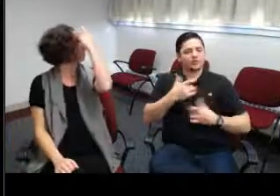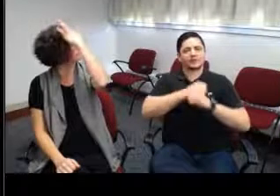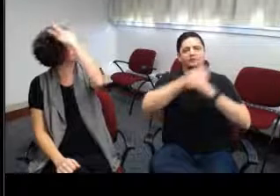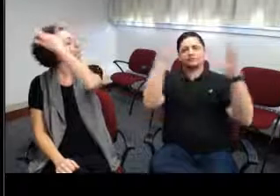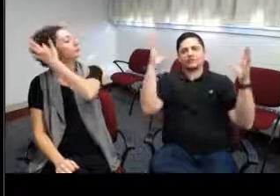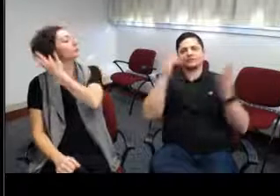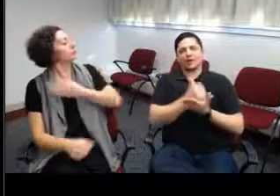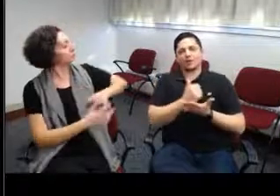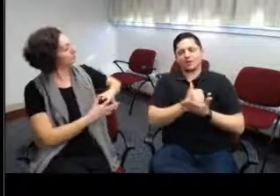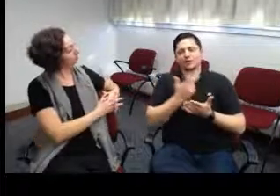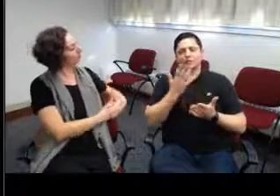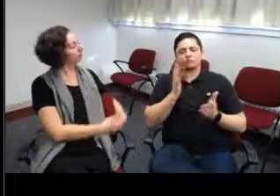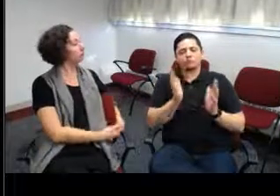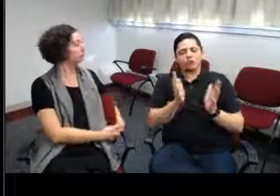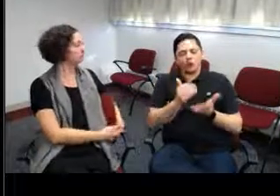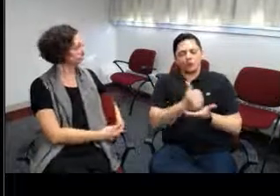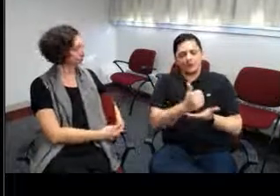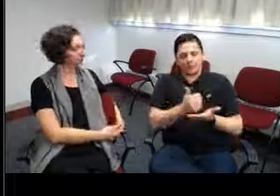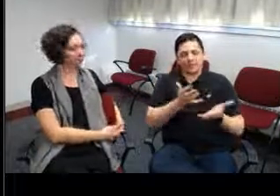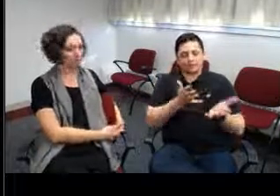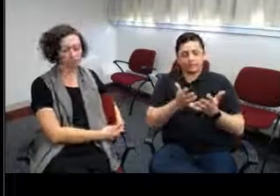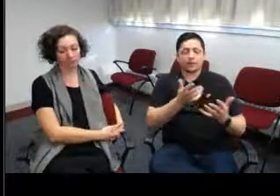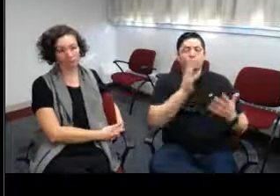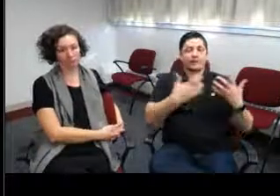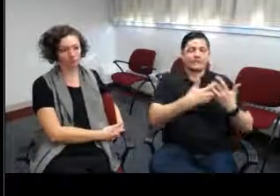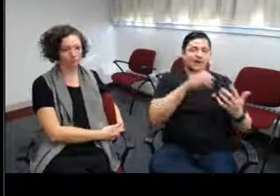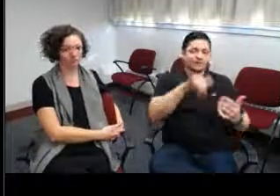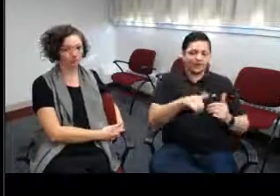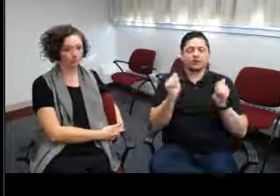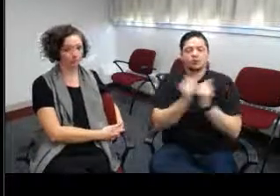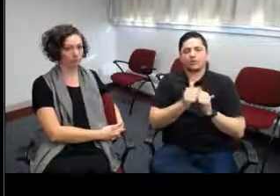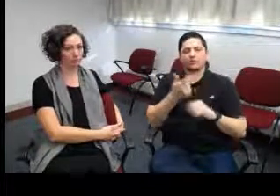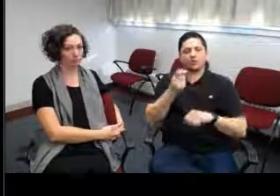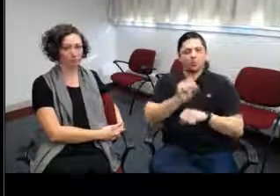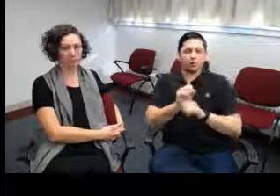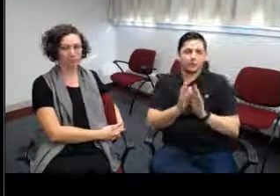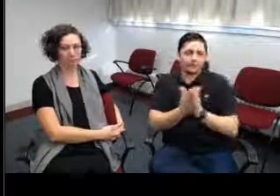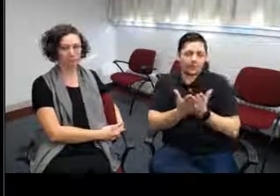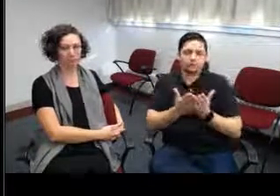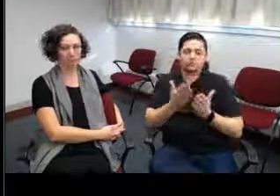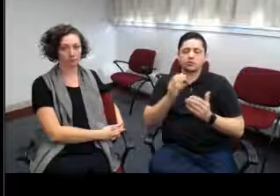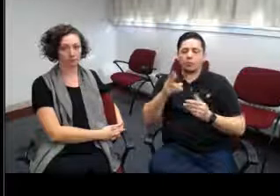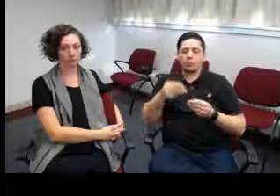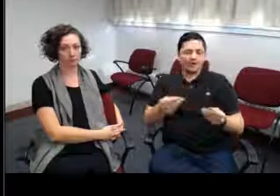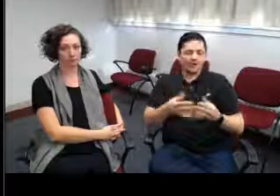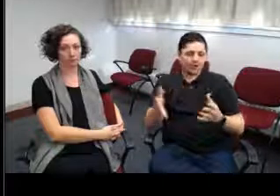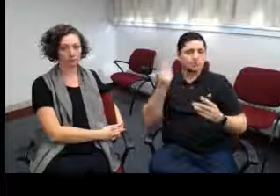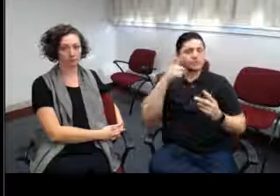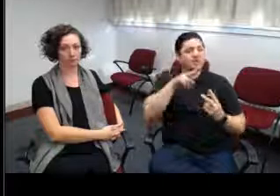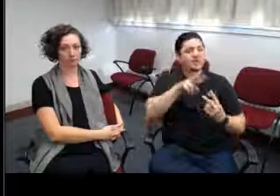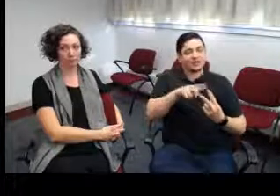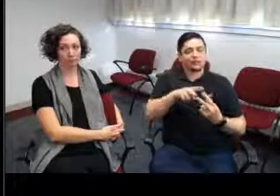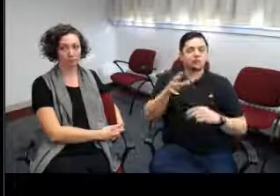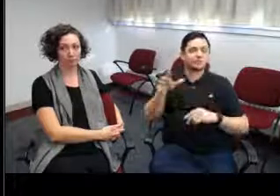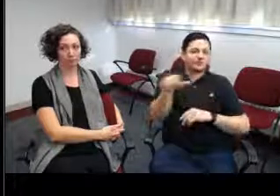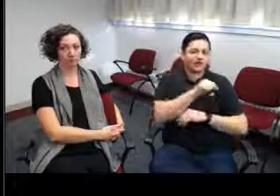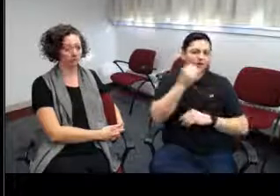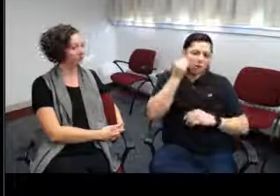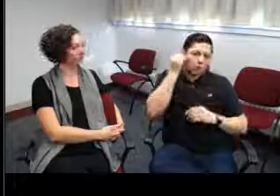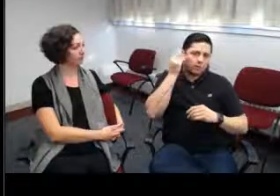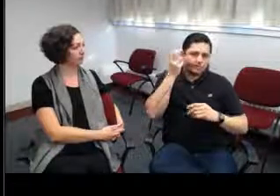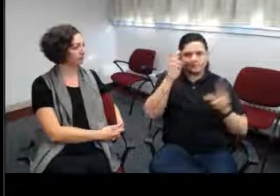So again, the EBTs are usually a combination of talk therapy with workbooks